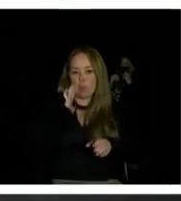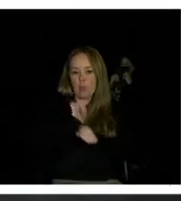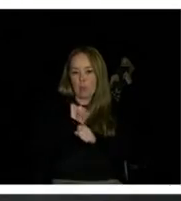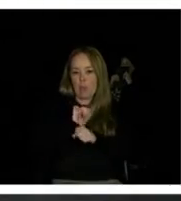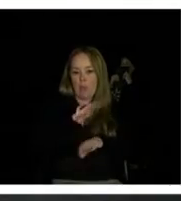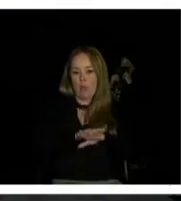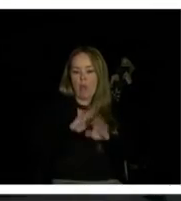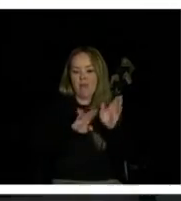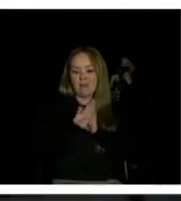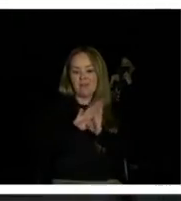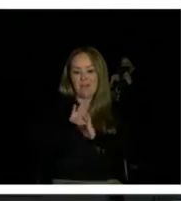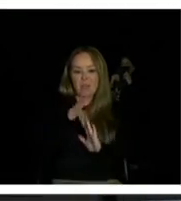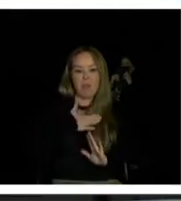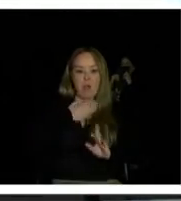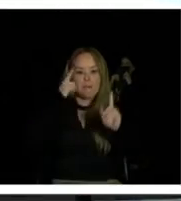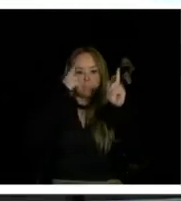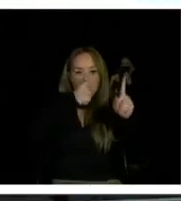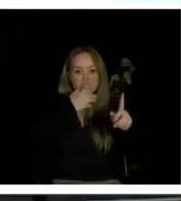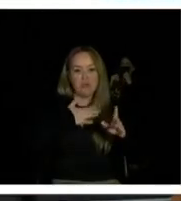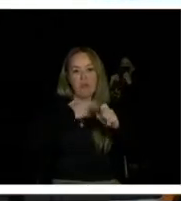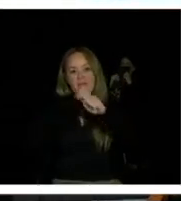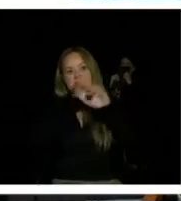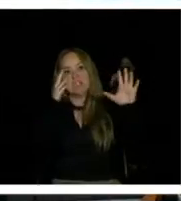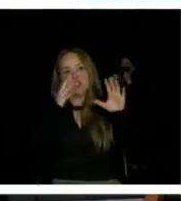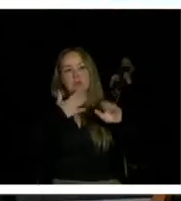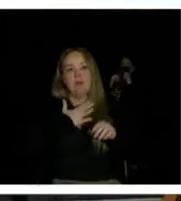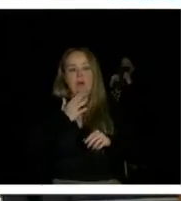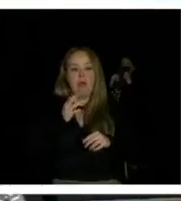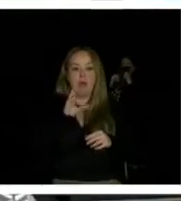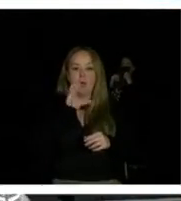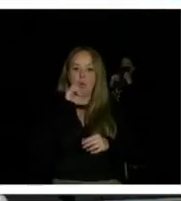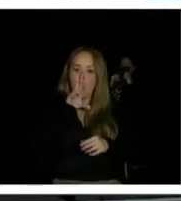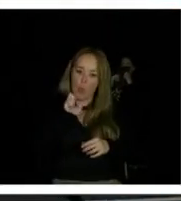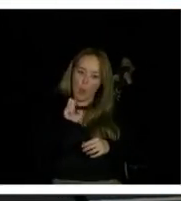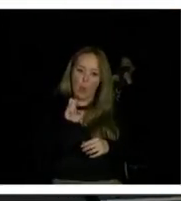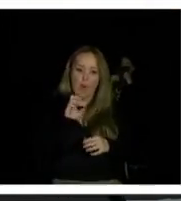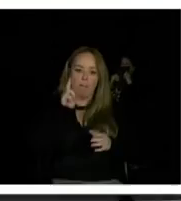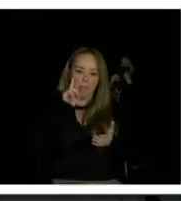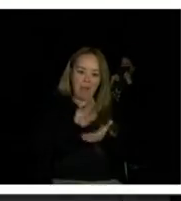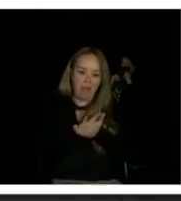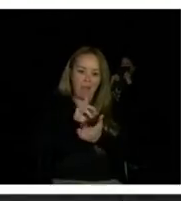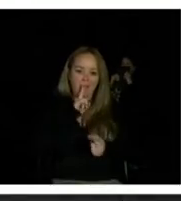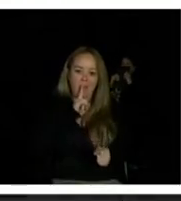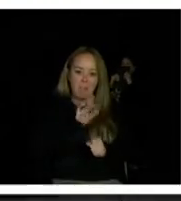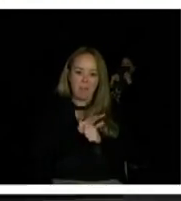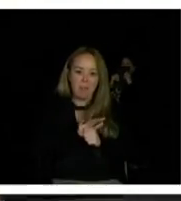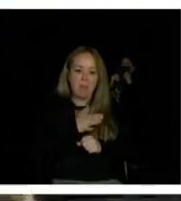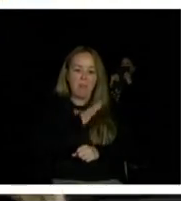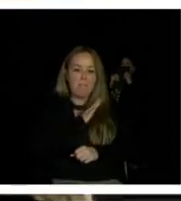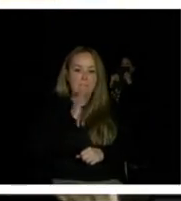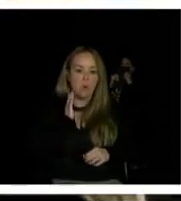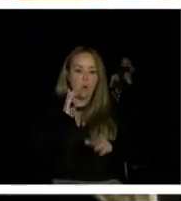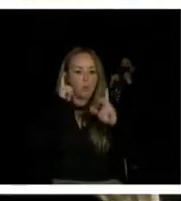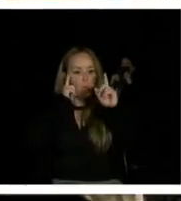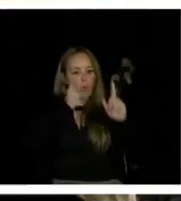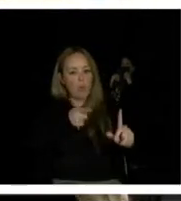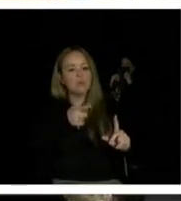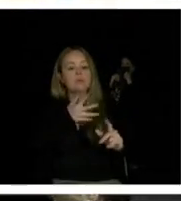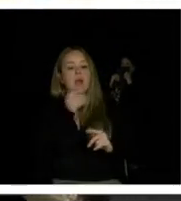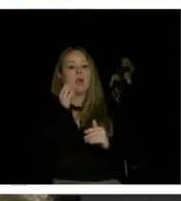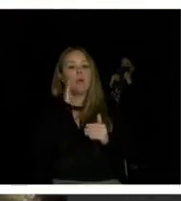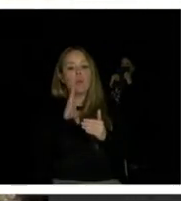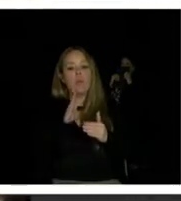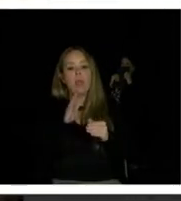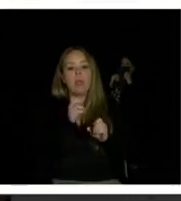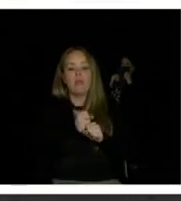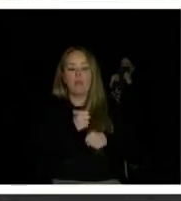on developing our mission, our vision, our core beliefs and commitments, our board goals, and it will